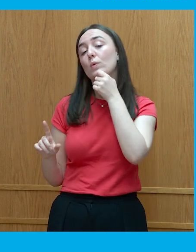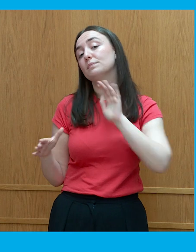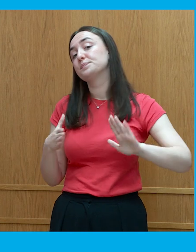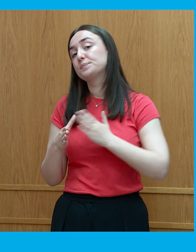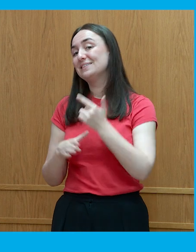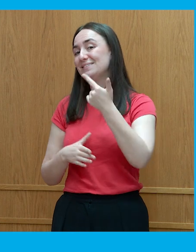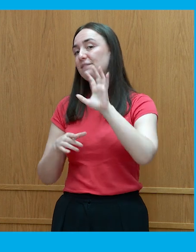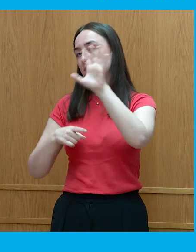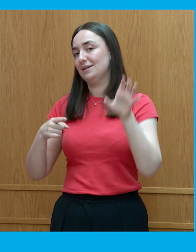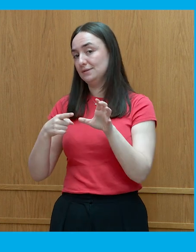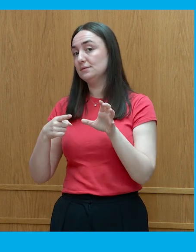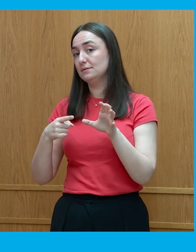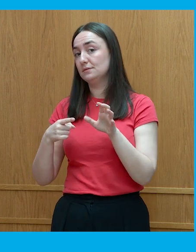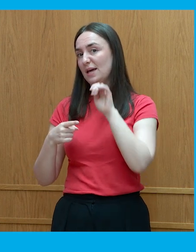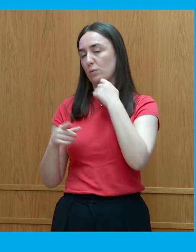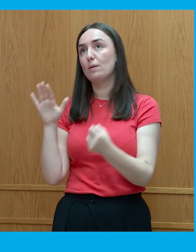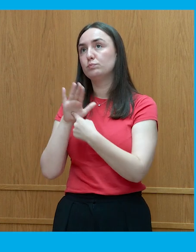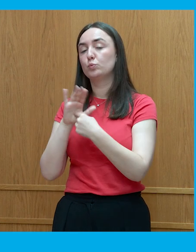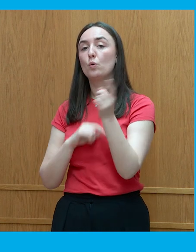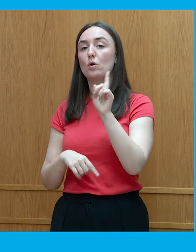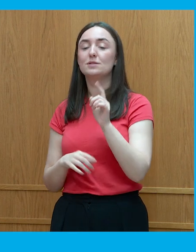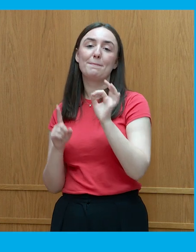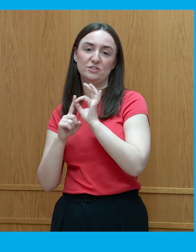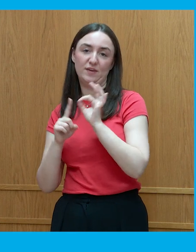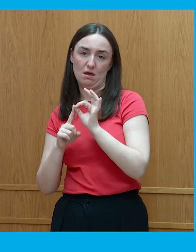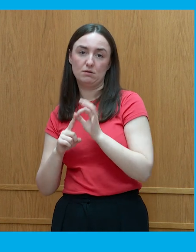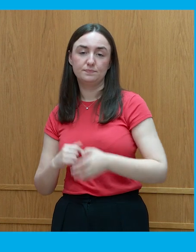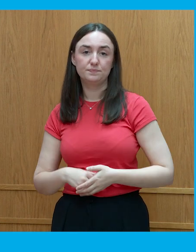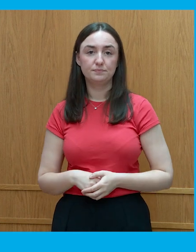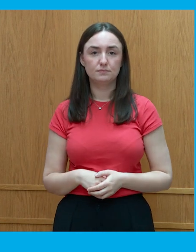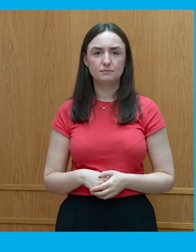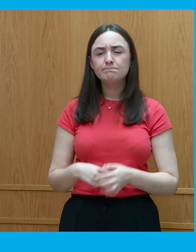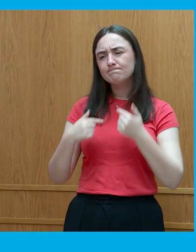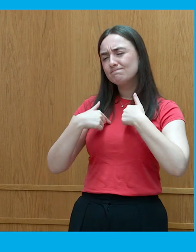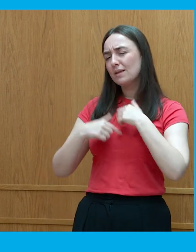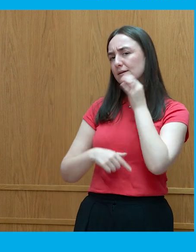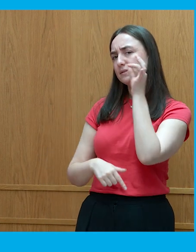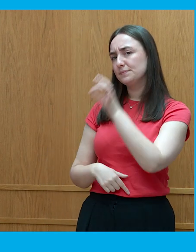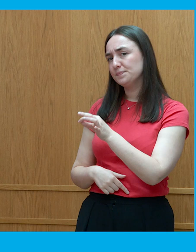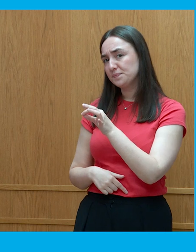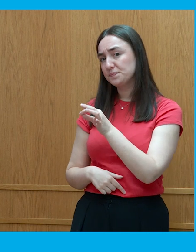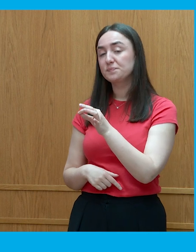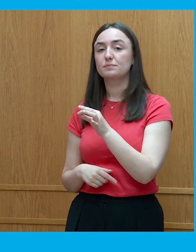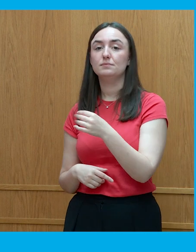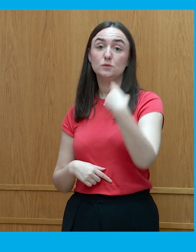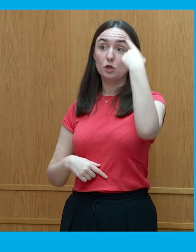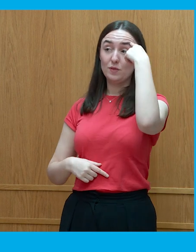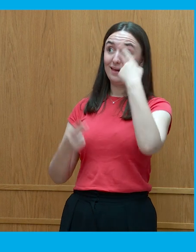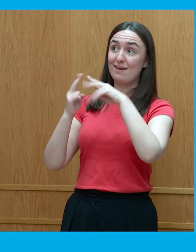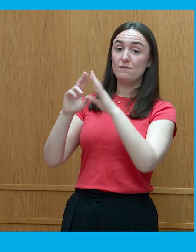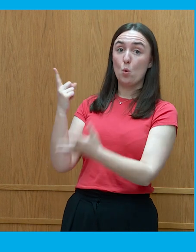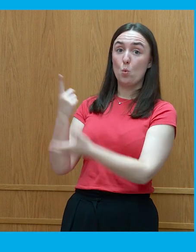states, and really it's going to come down to Pennsylvania. Can I ask you a question, though? Do you think she could win Pennsylvania